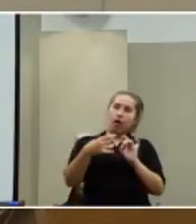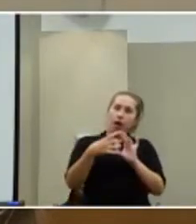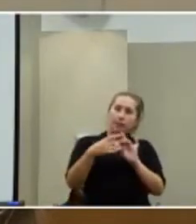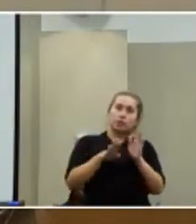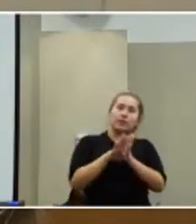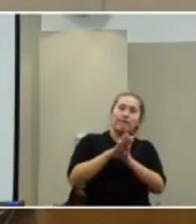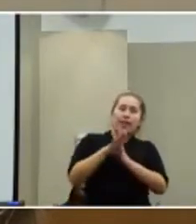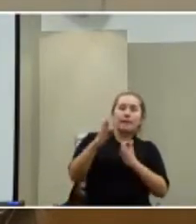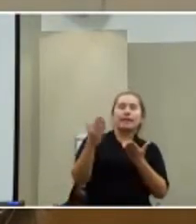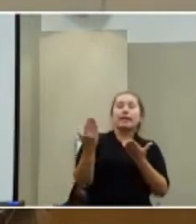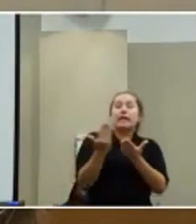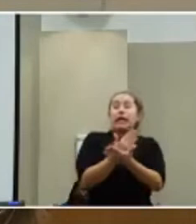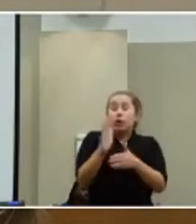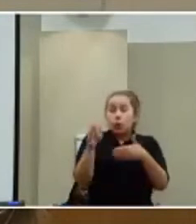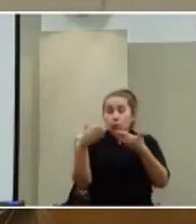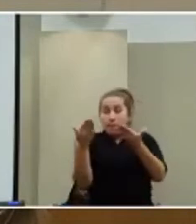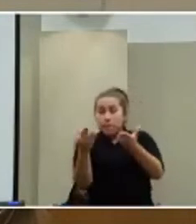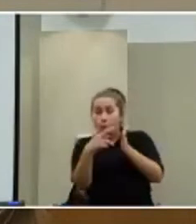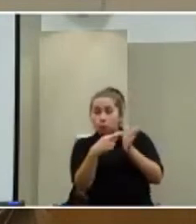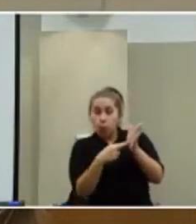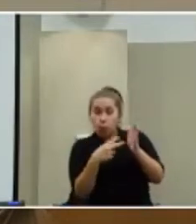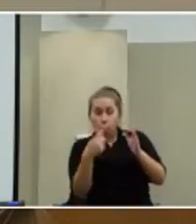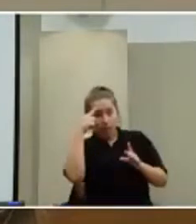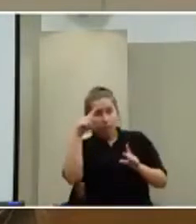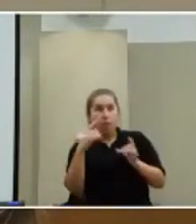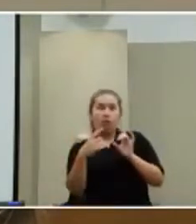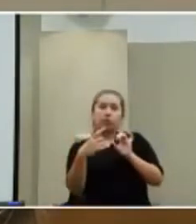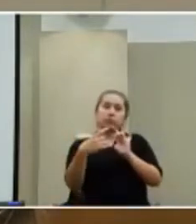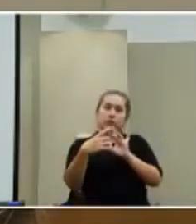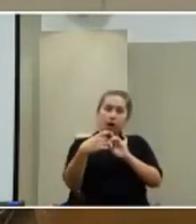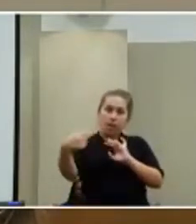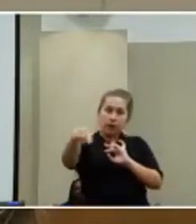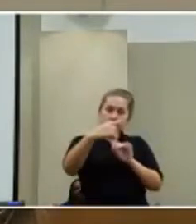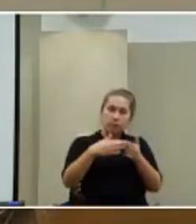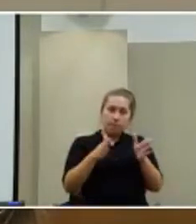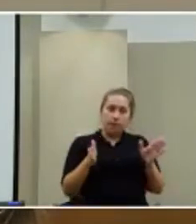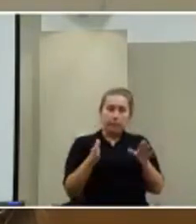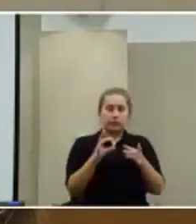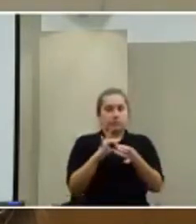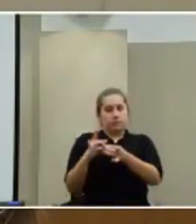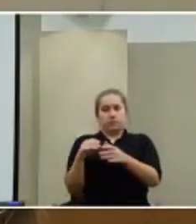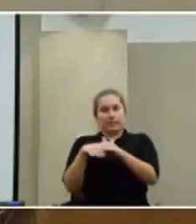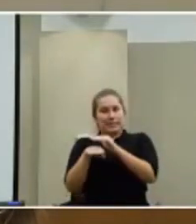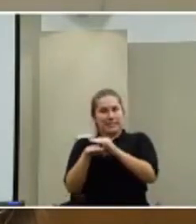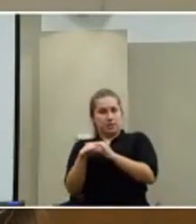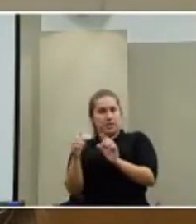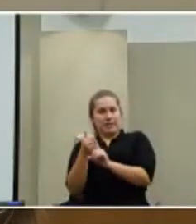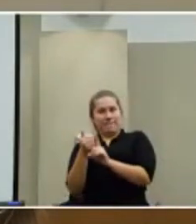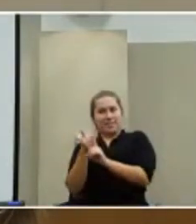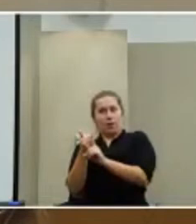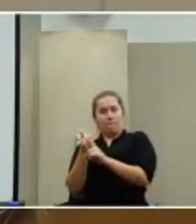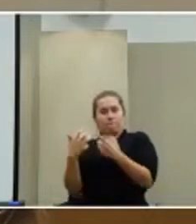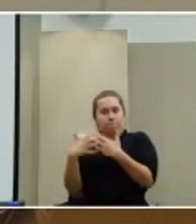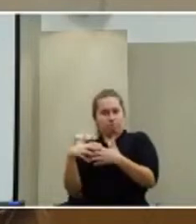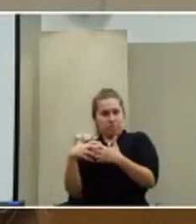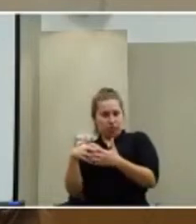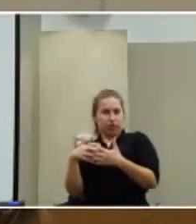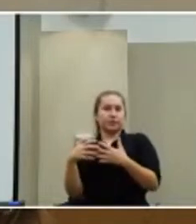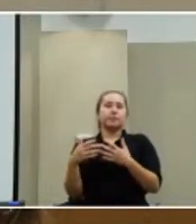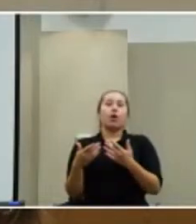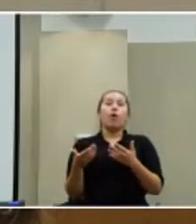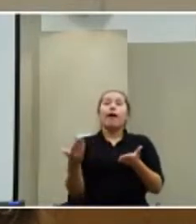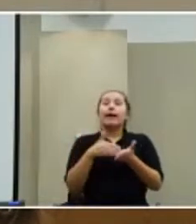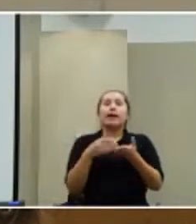proposed rule for public comment on the accessibility of self-service transaction machines. So again, as Sachin said, try